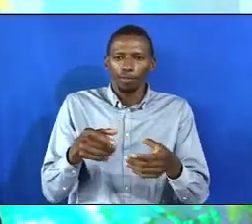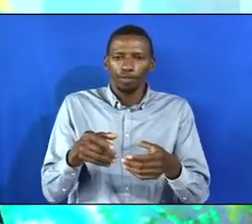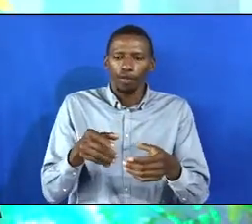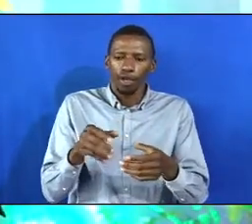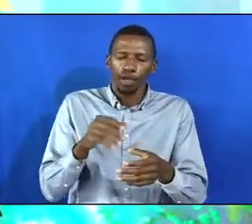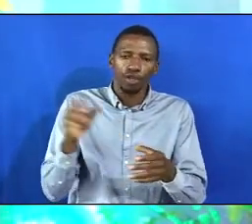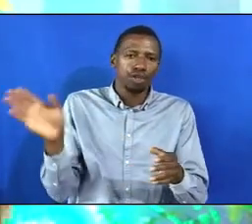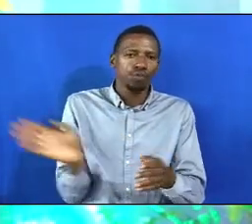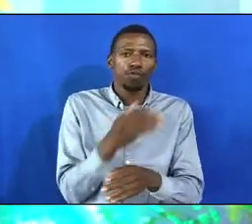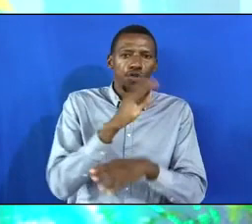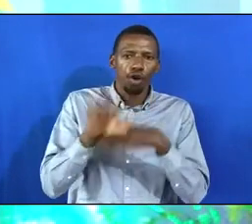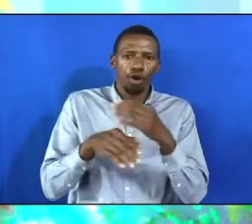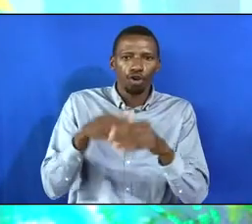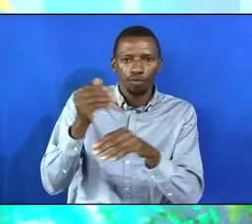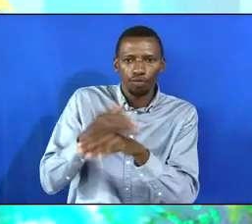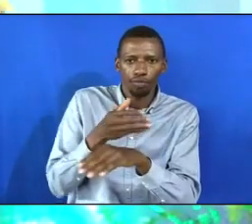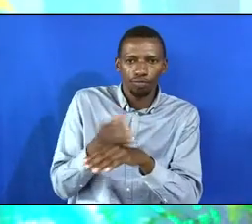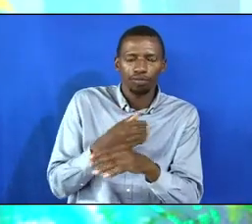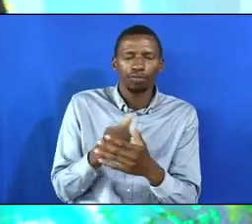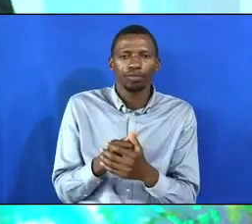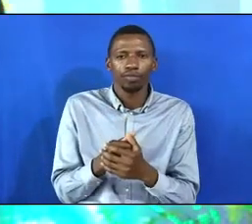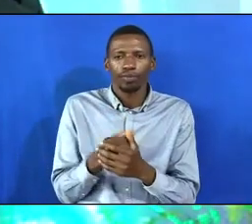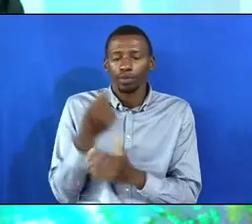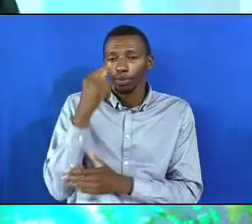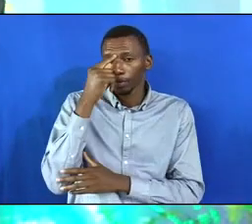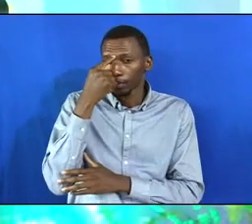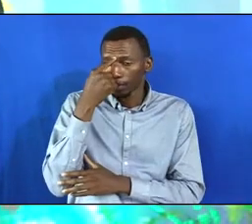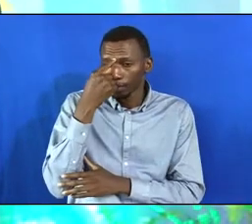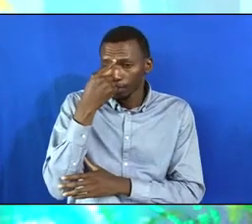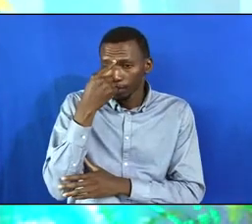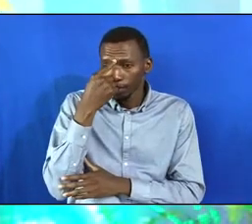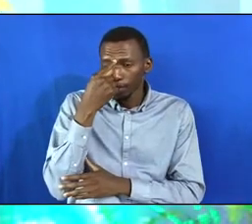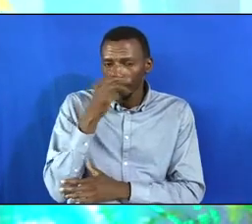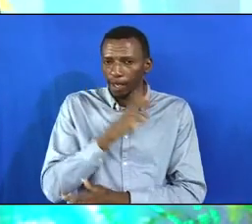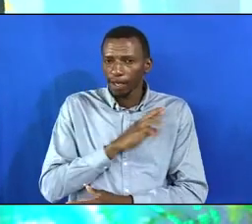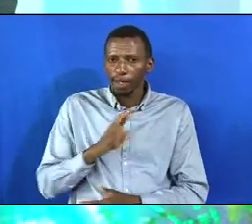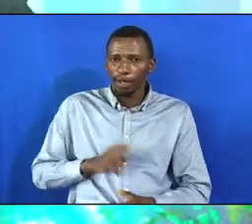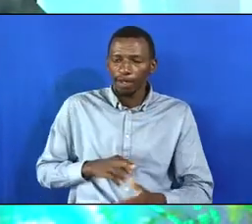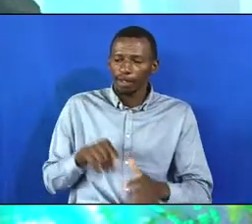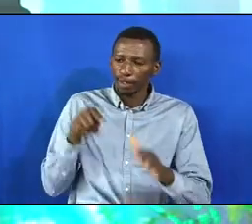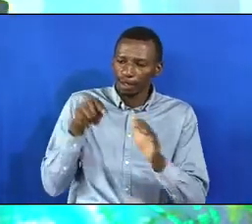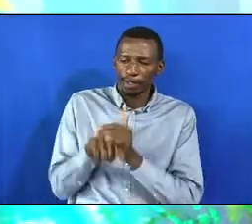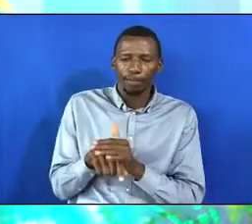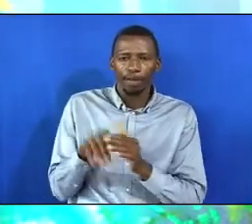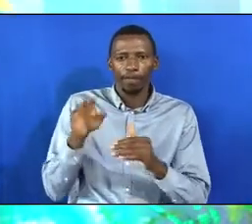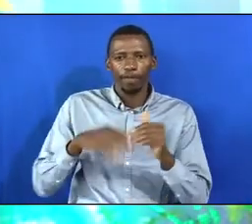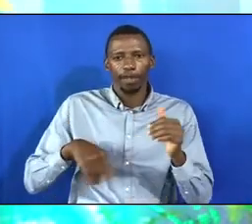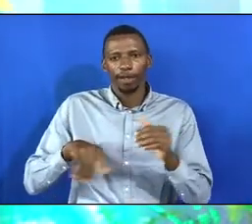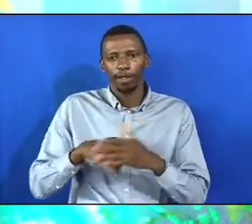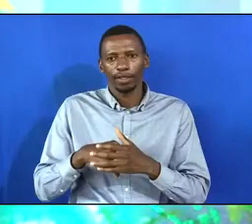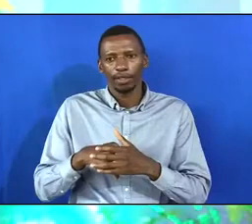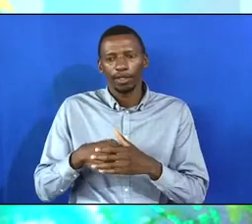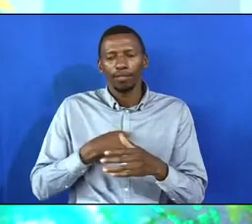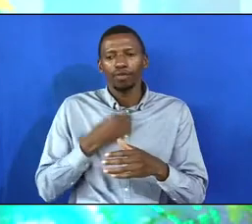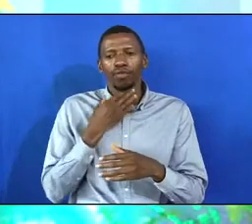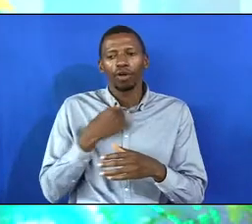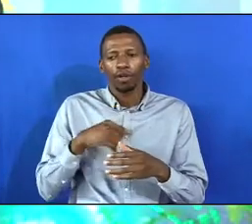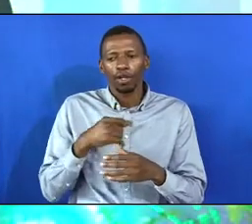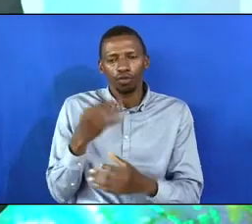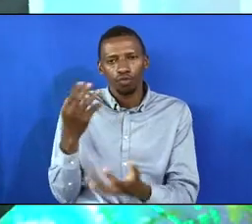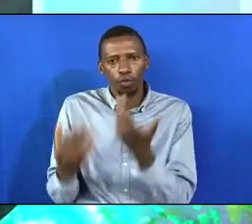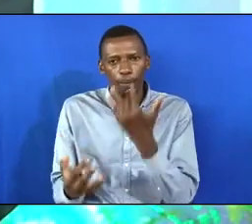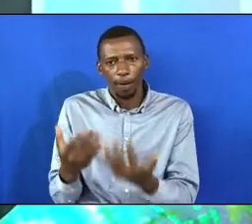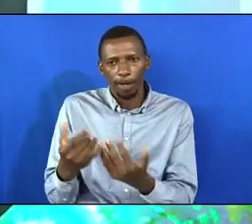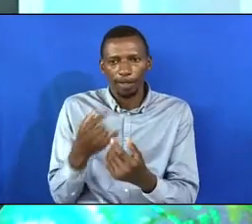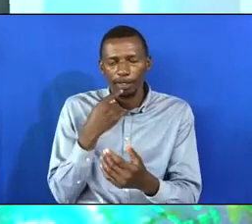very religious, more religious than us, except that it is in the wrong direction. Me, I wanted us to burn those gods, but then he told me